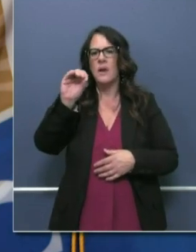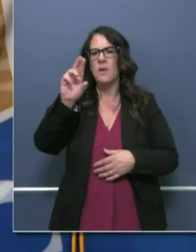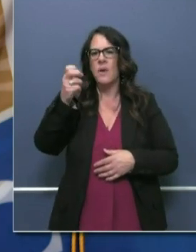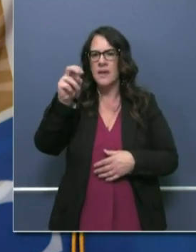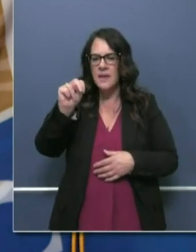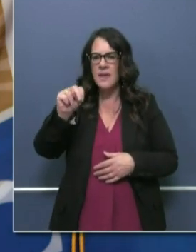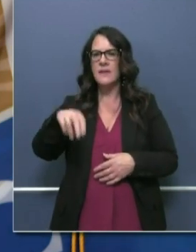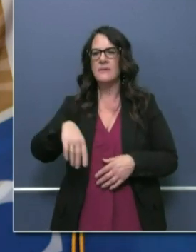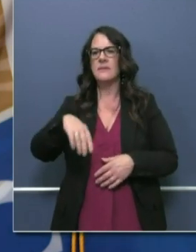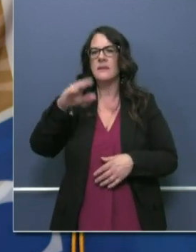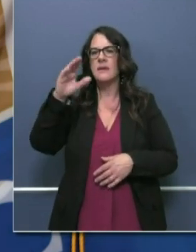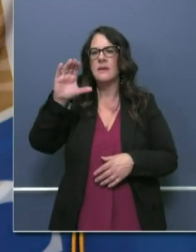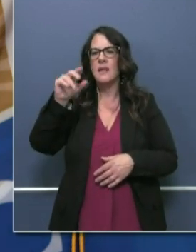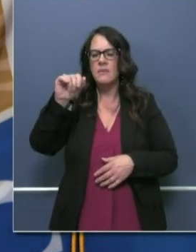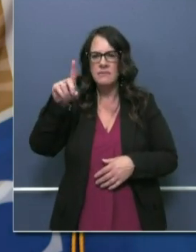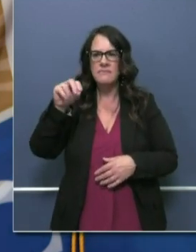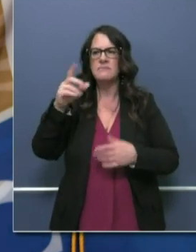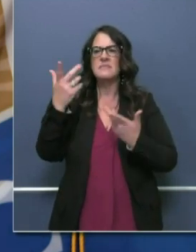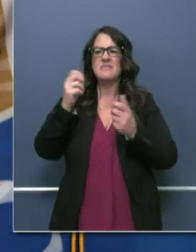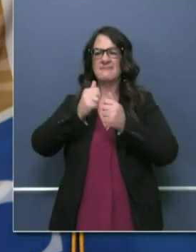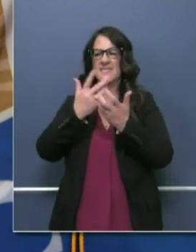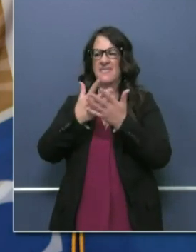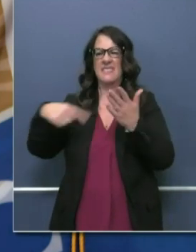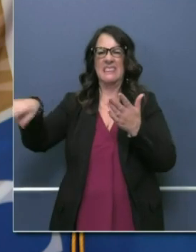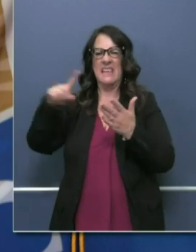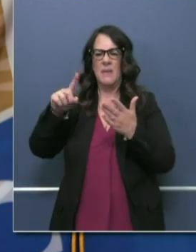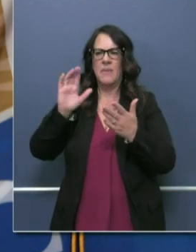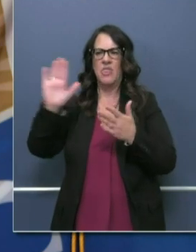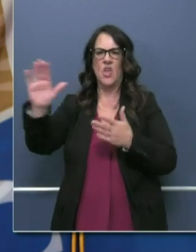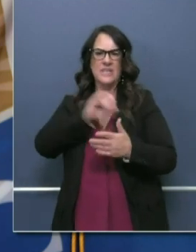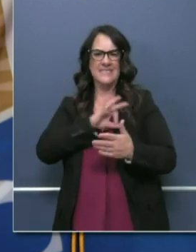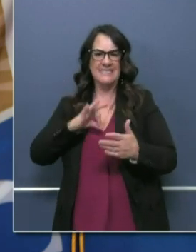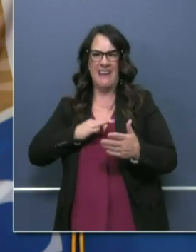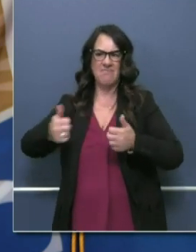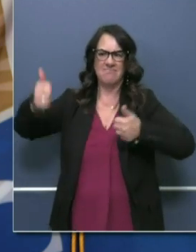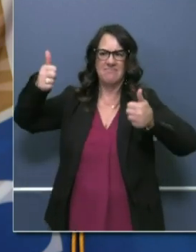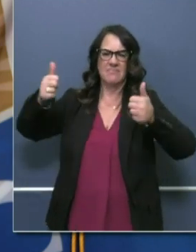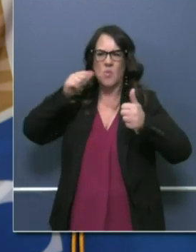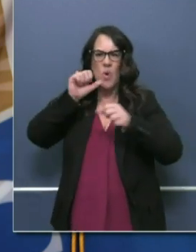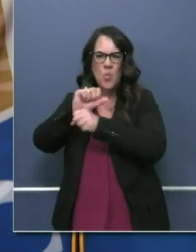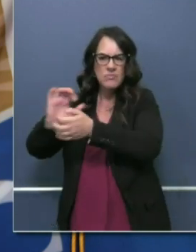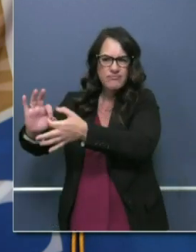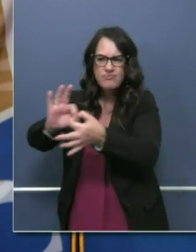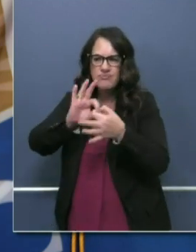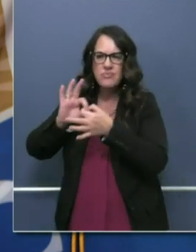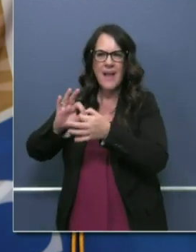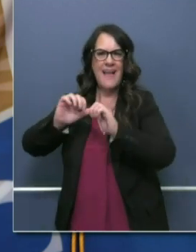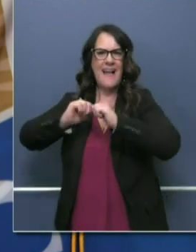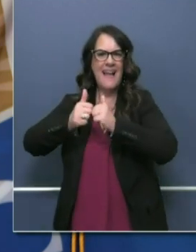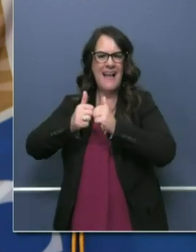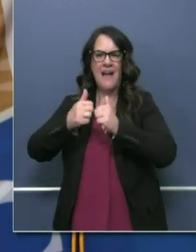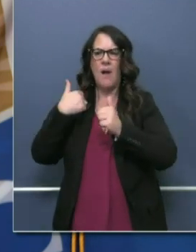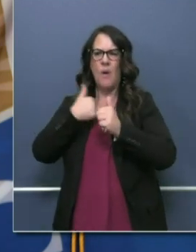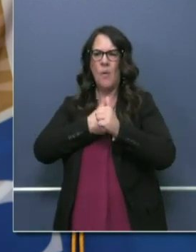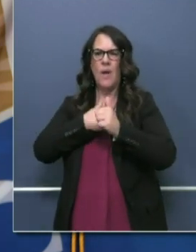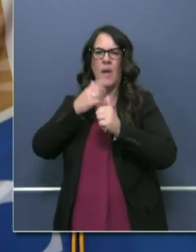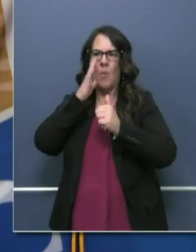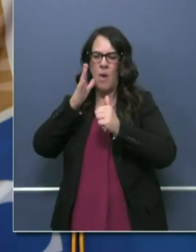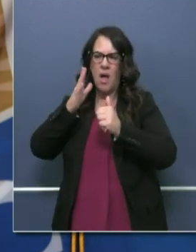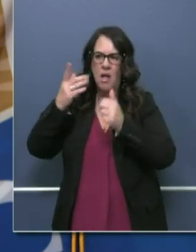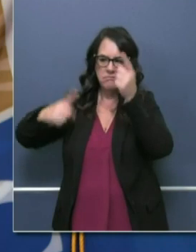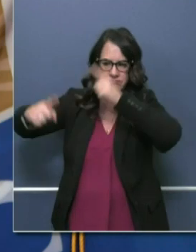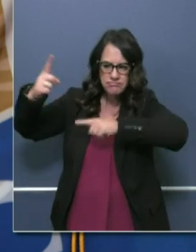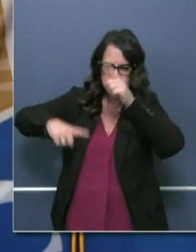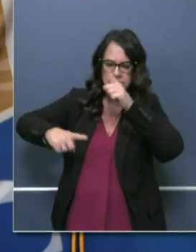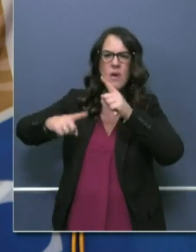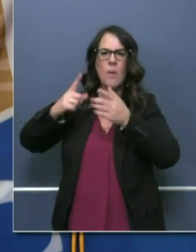Brown, Governor Polis, working with our chief of staff and our team on the regional variation guidance we're putting out. They quite literally,